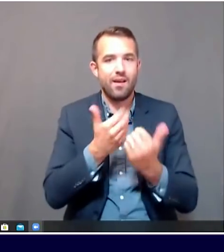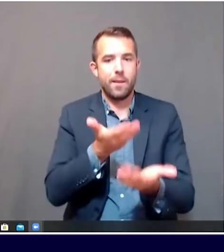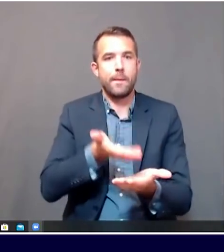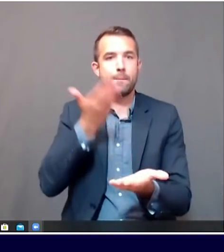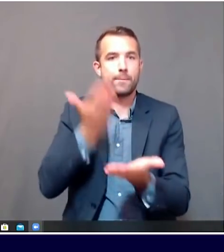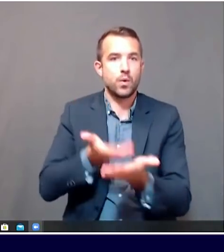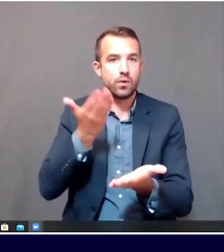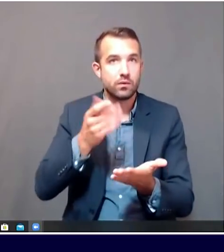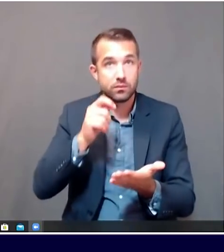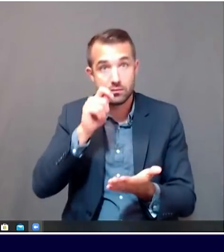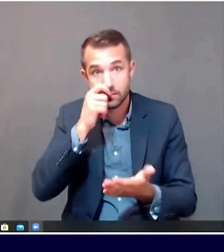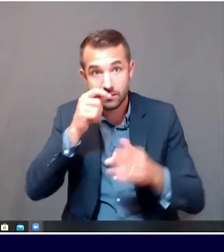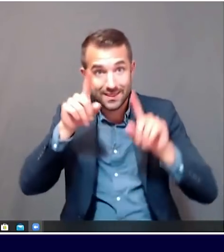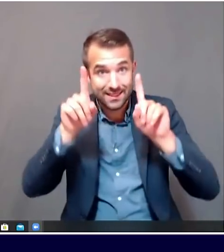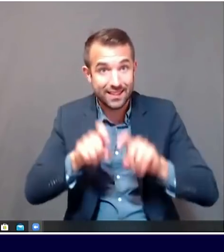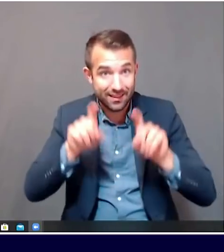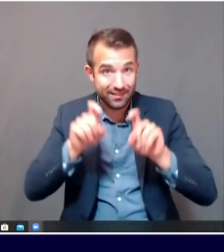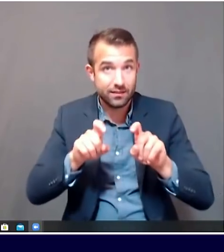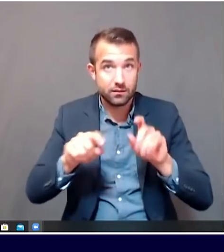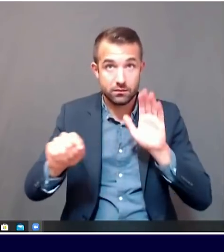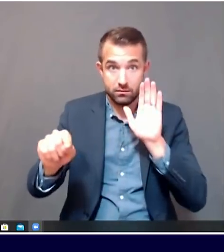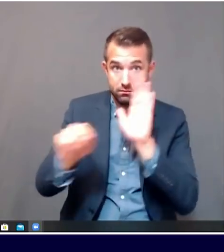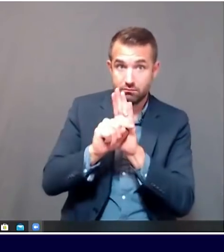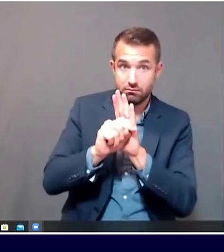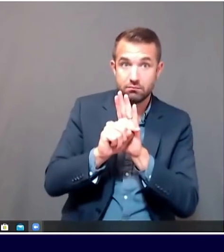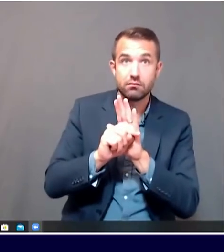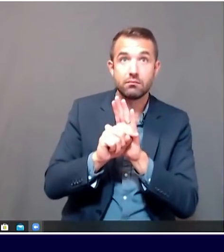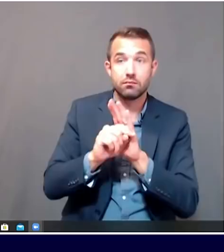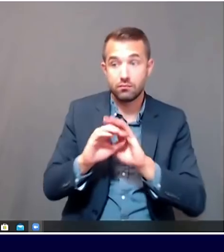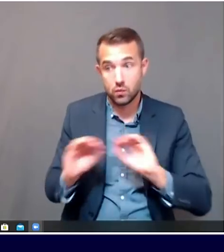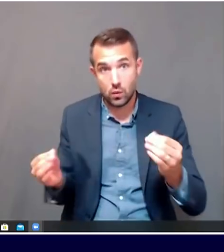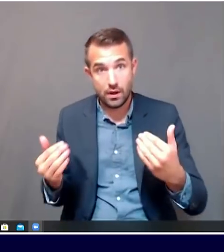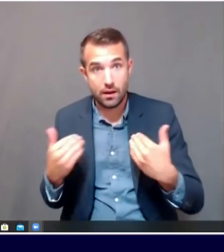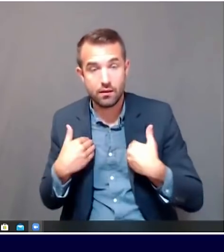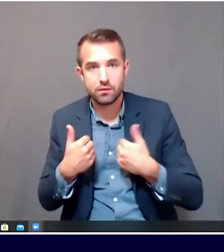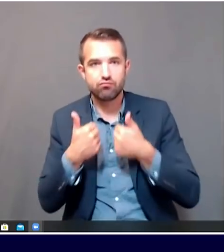in hand. The other piece of that, Eric, is that